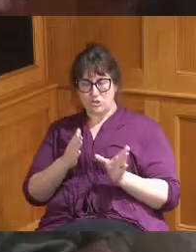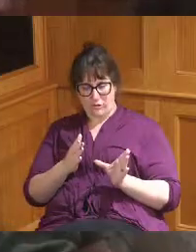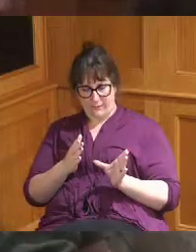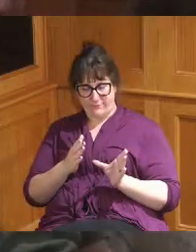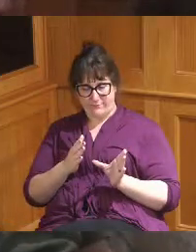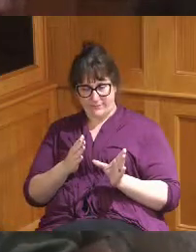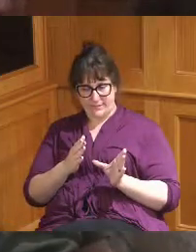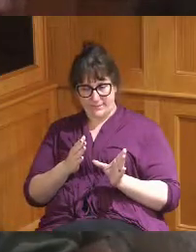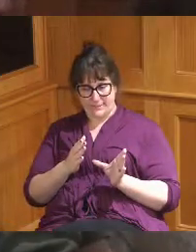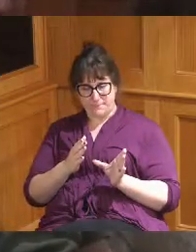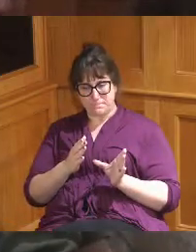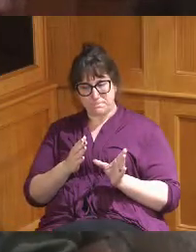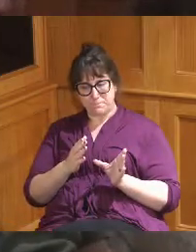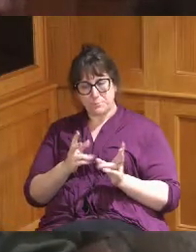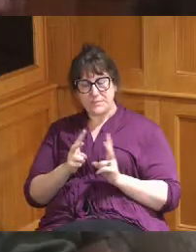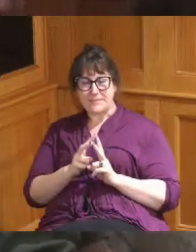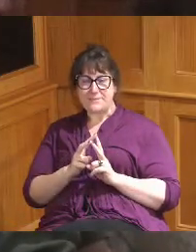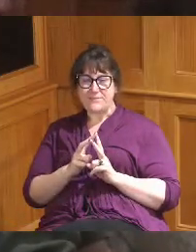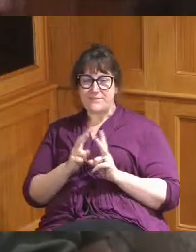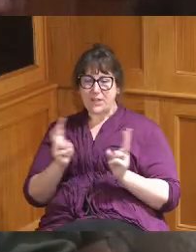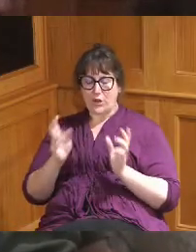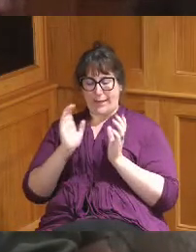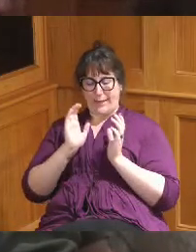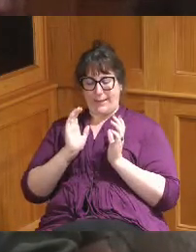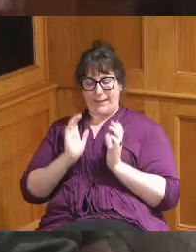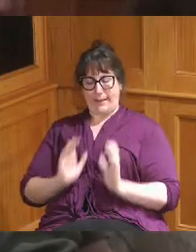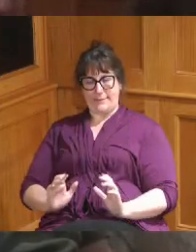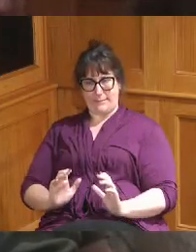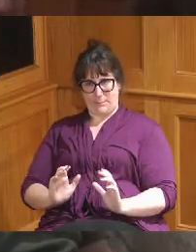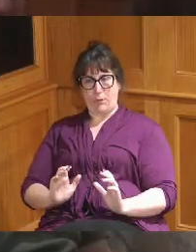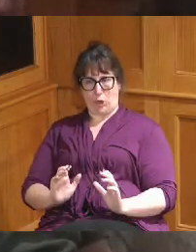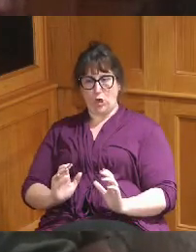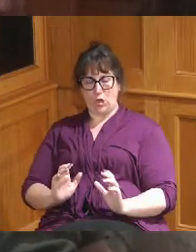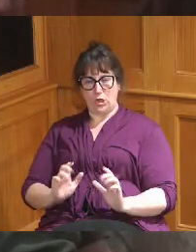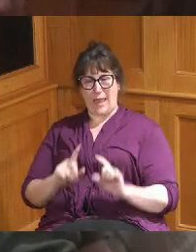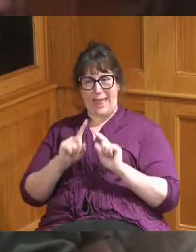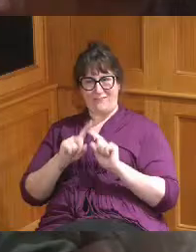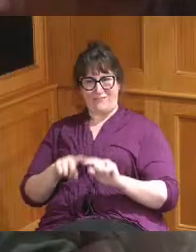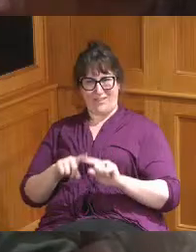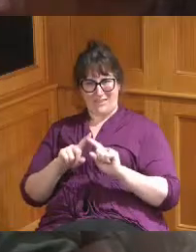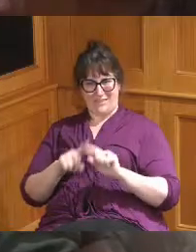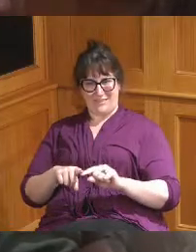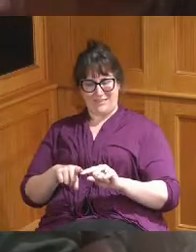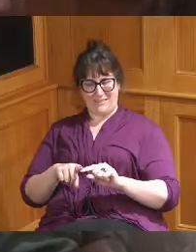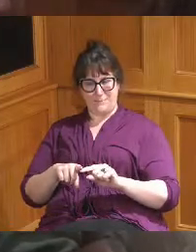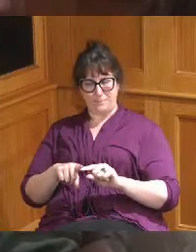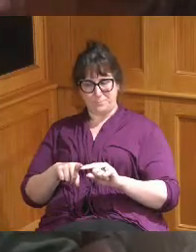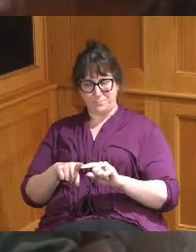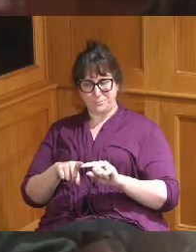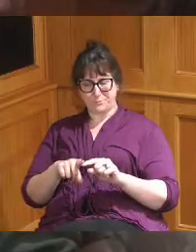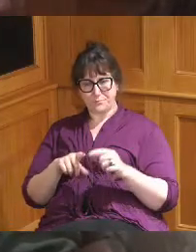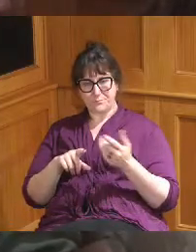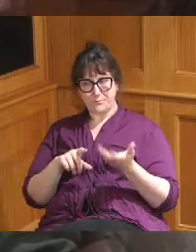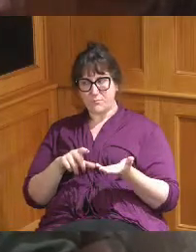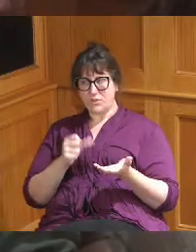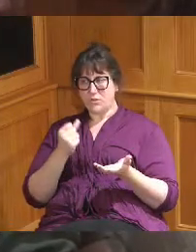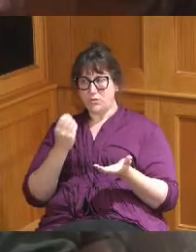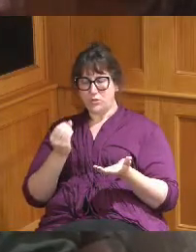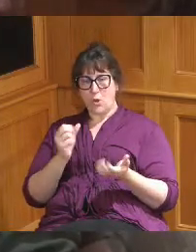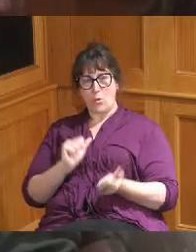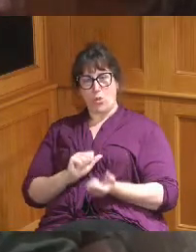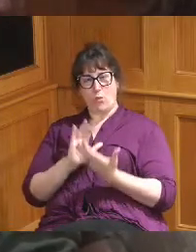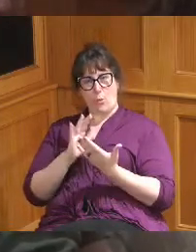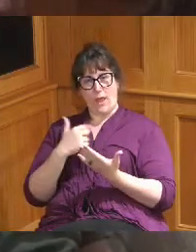is very customer heavy. So the way